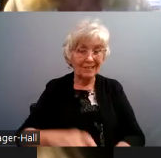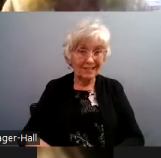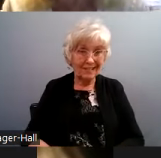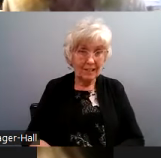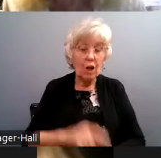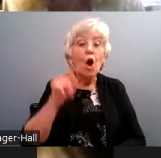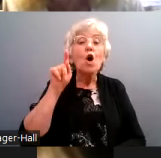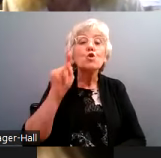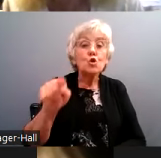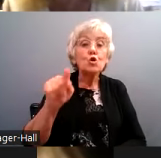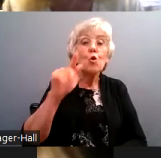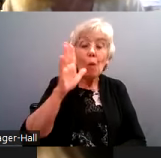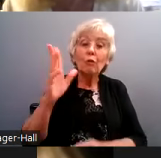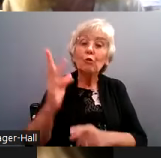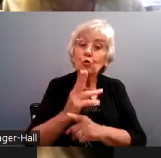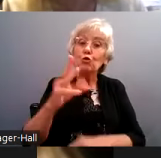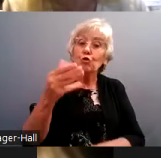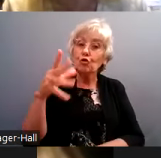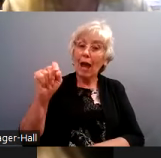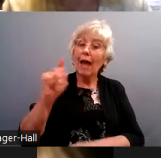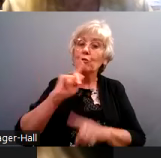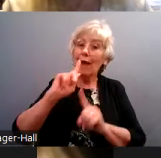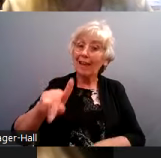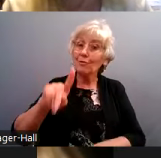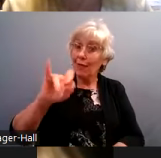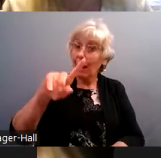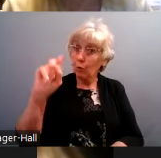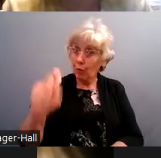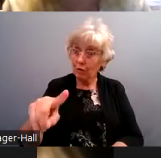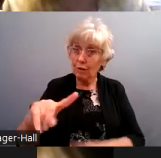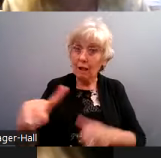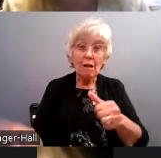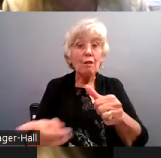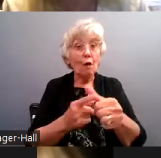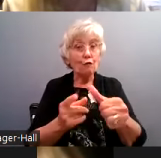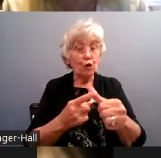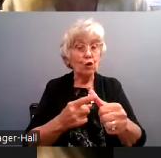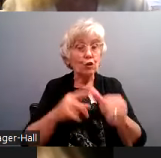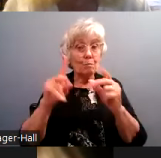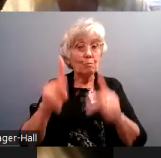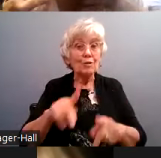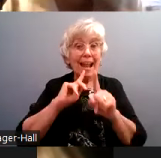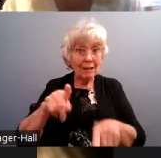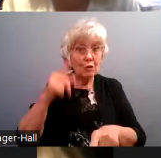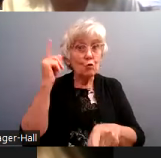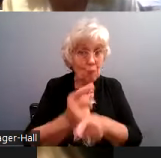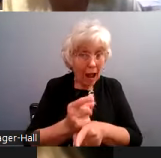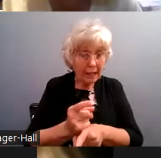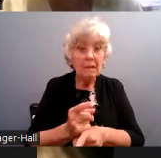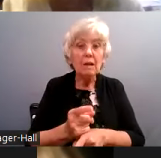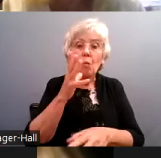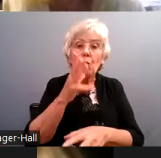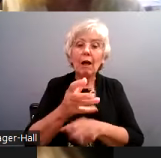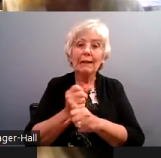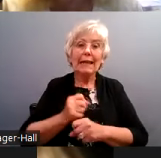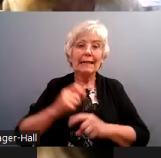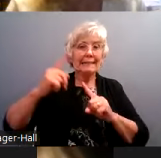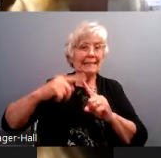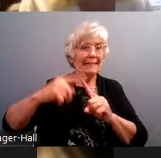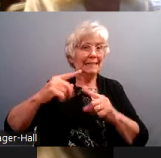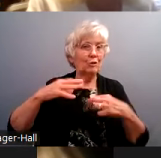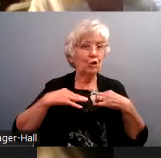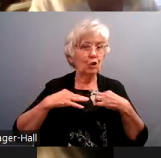chat to answer the question. And the first person that answers the question correctly will get one of these t-shirts, so